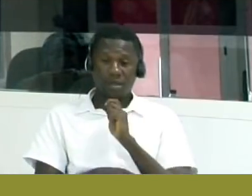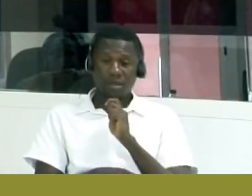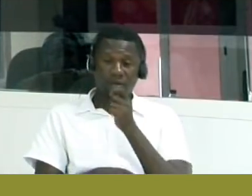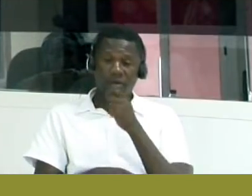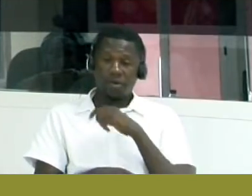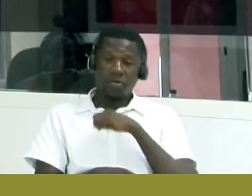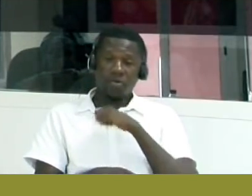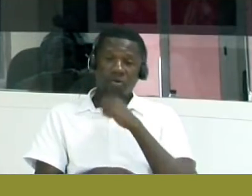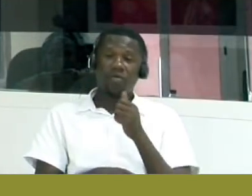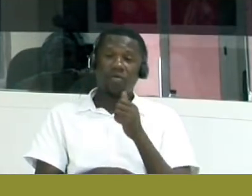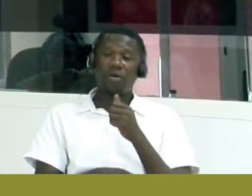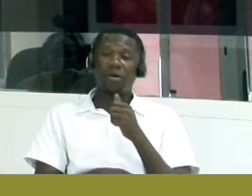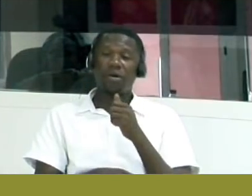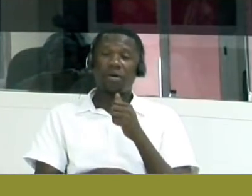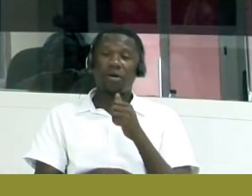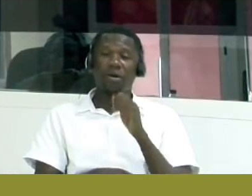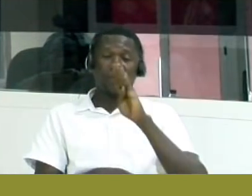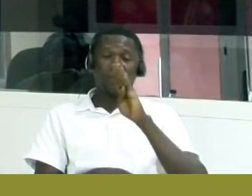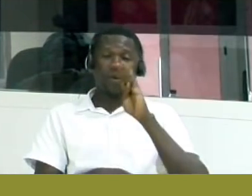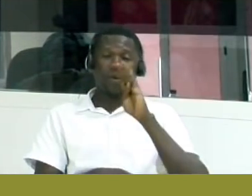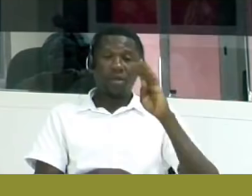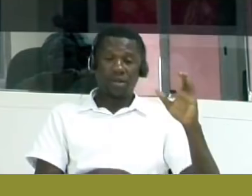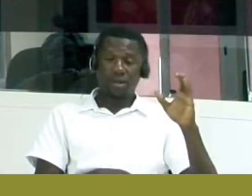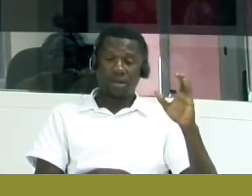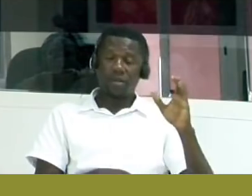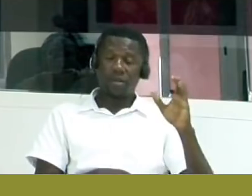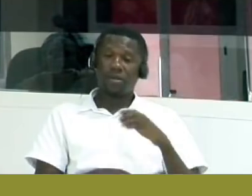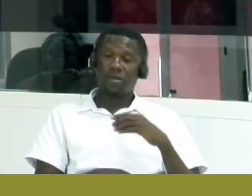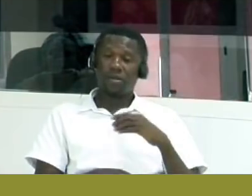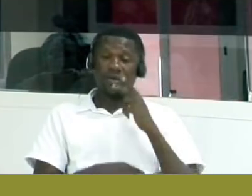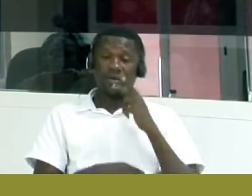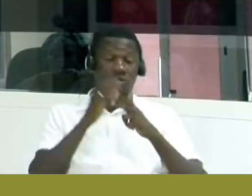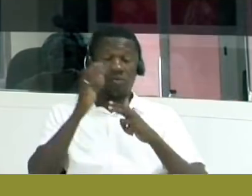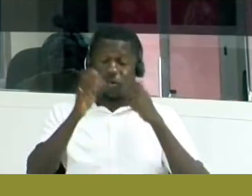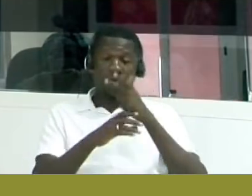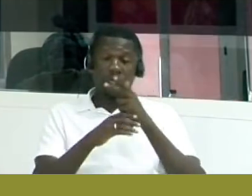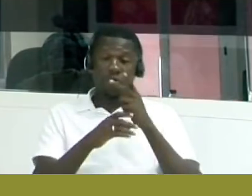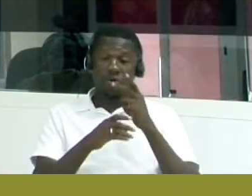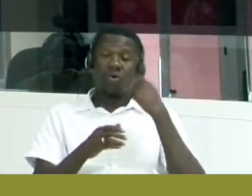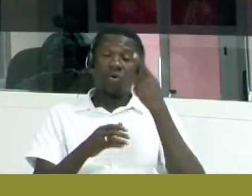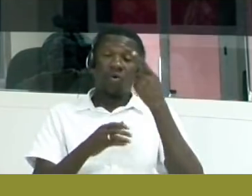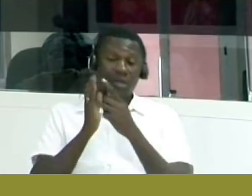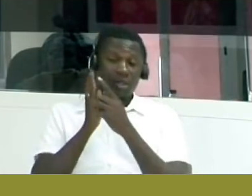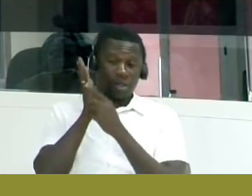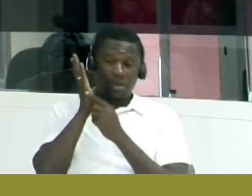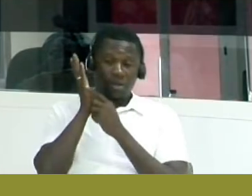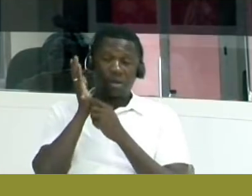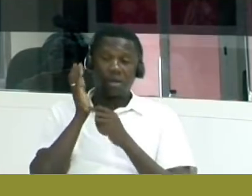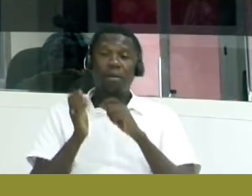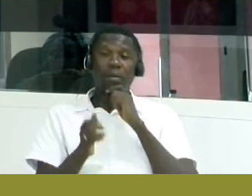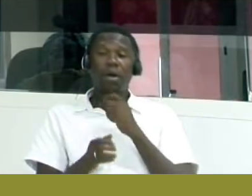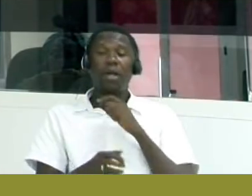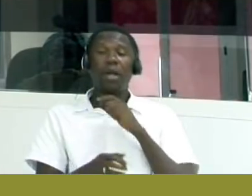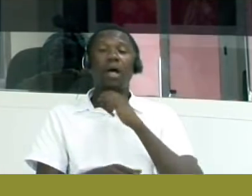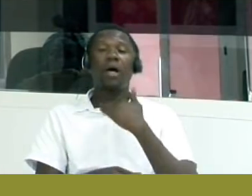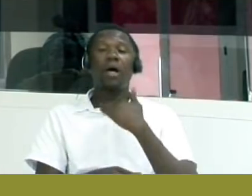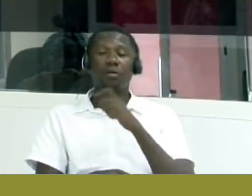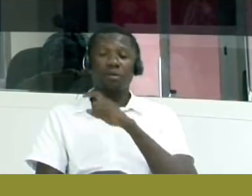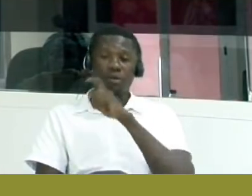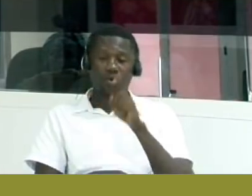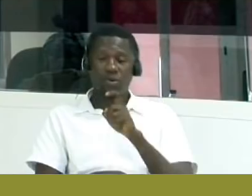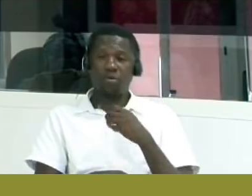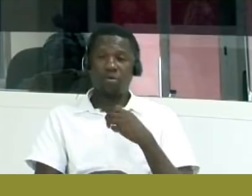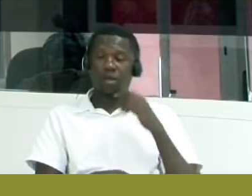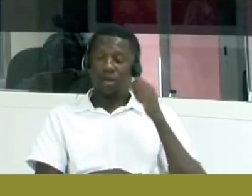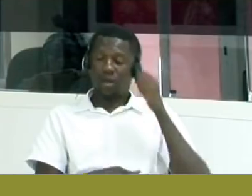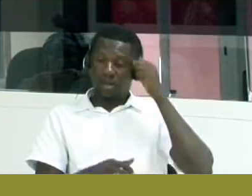Africa, which is a worldwide thing. And over the radio, the man said to me, may I remind you